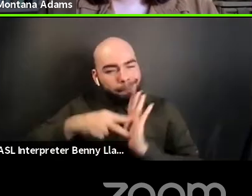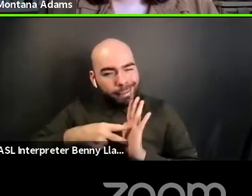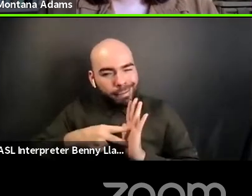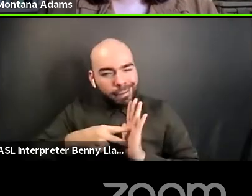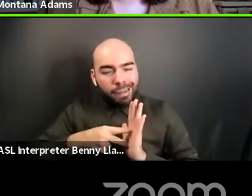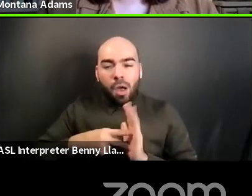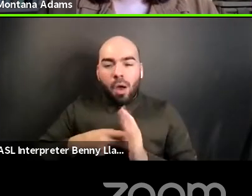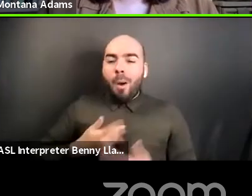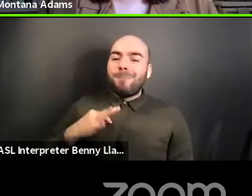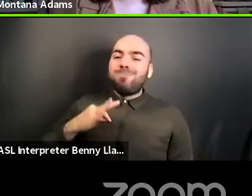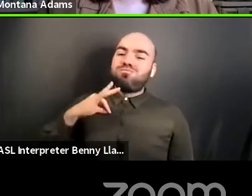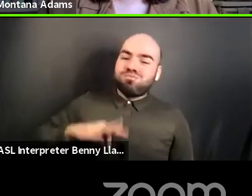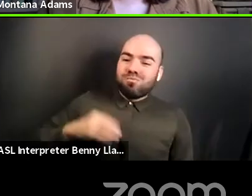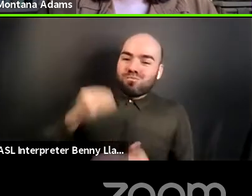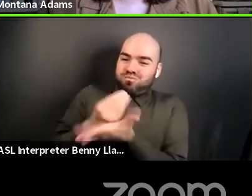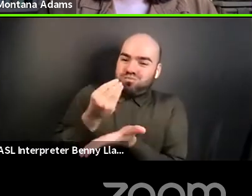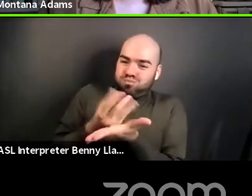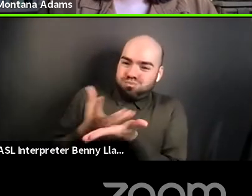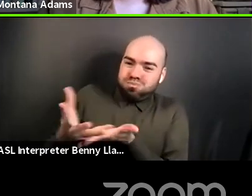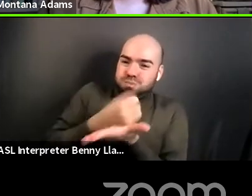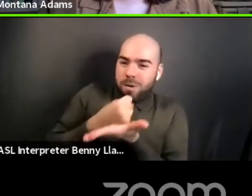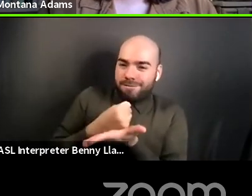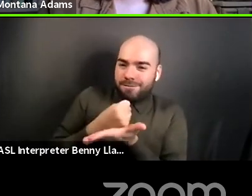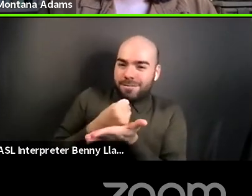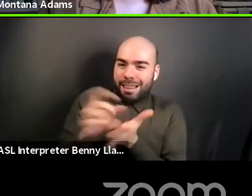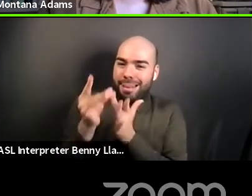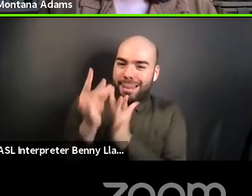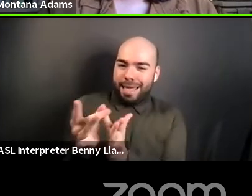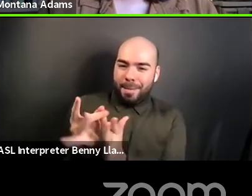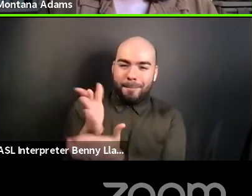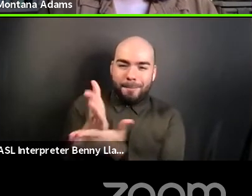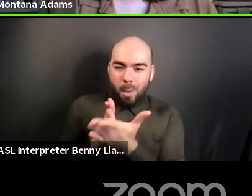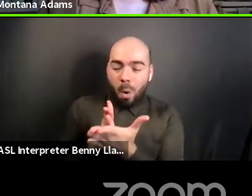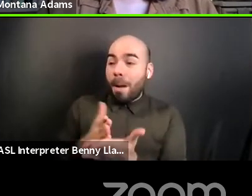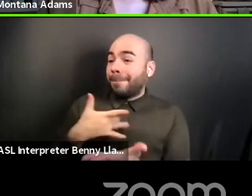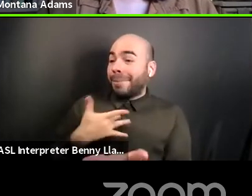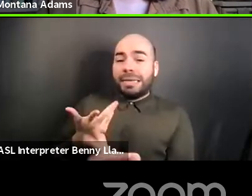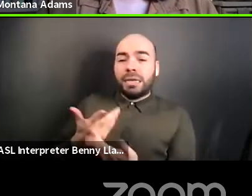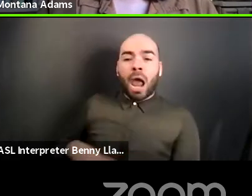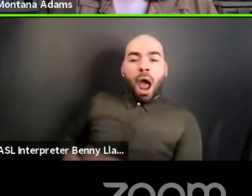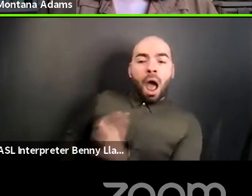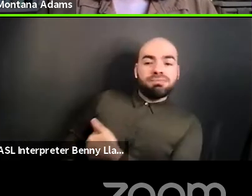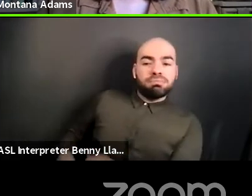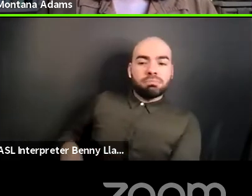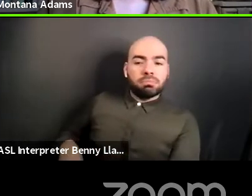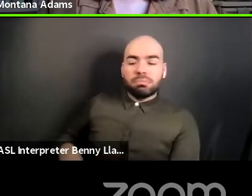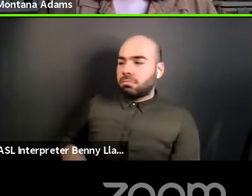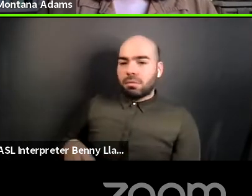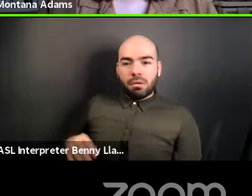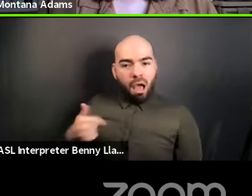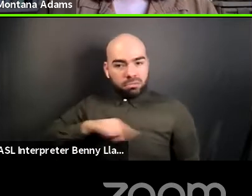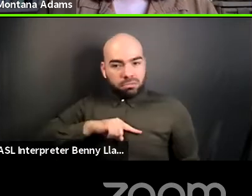driven part of it is kind of silencing the voices that don't necessarily, it paints this,